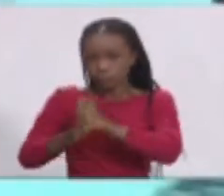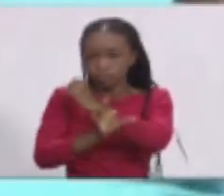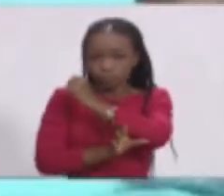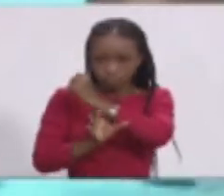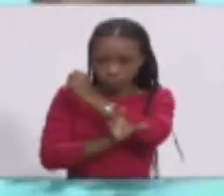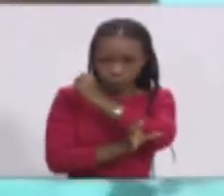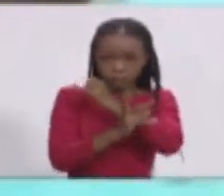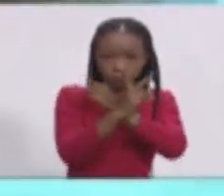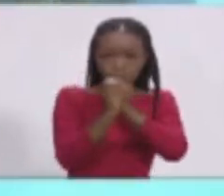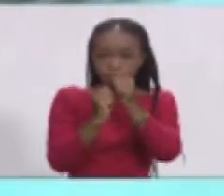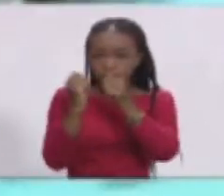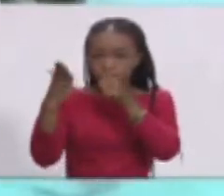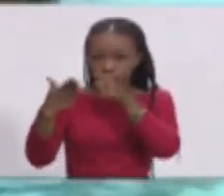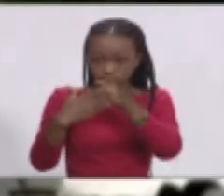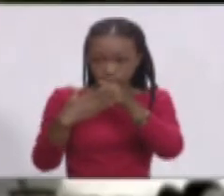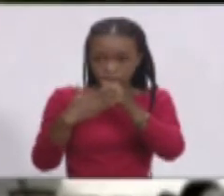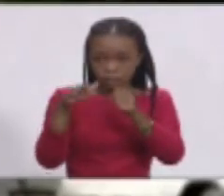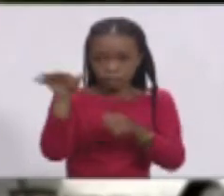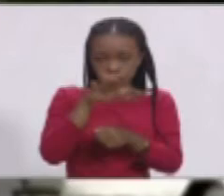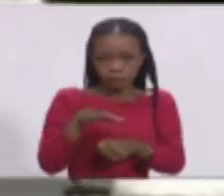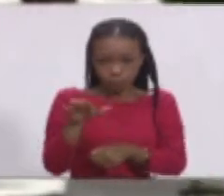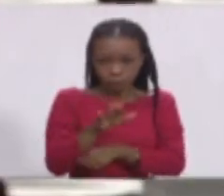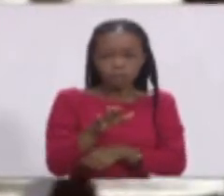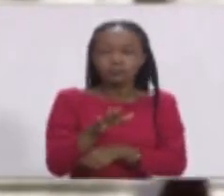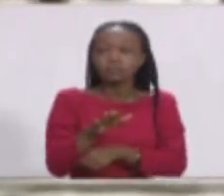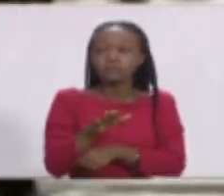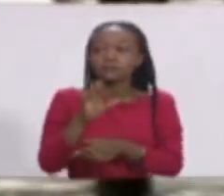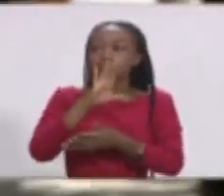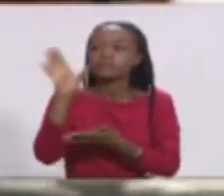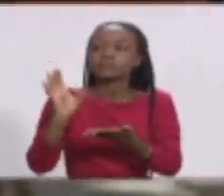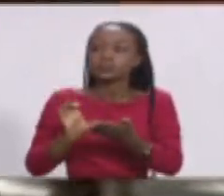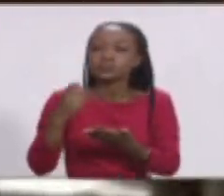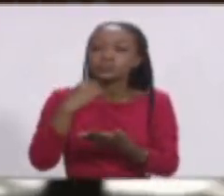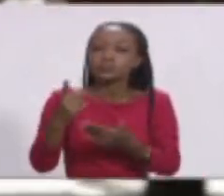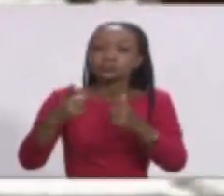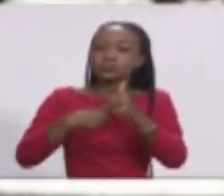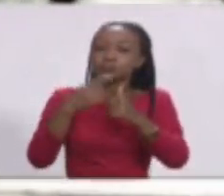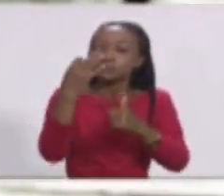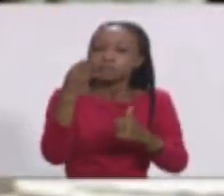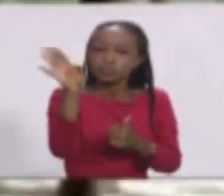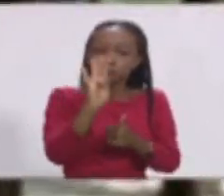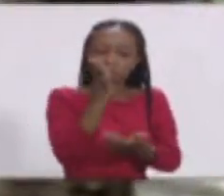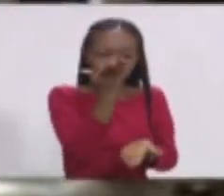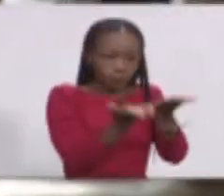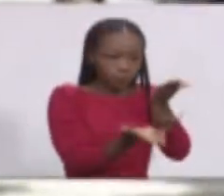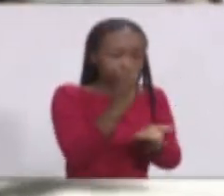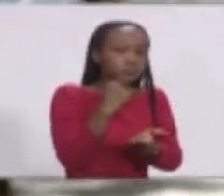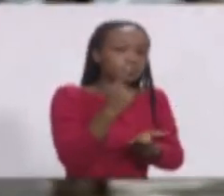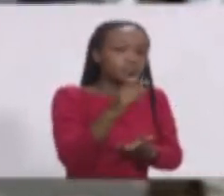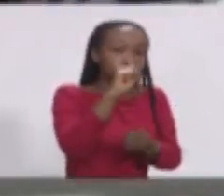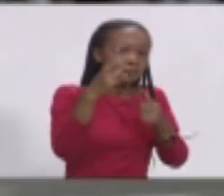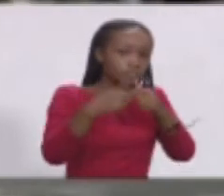In 2019, earnings for the sector increased by 4% to hit 163 billion compared to